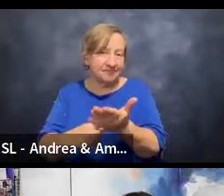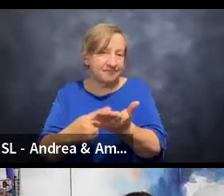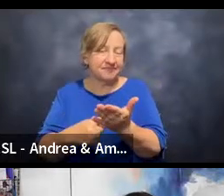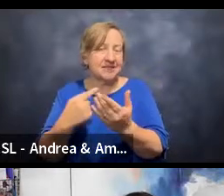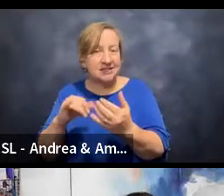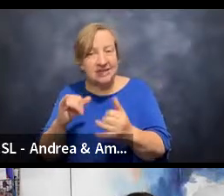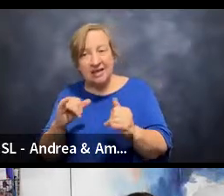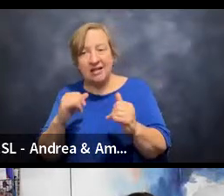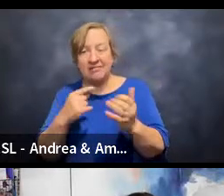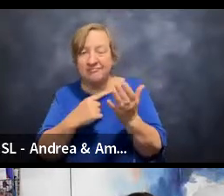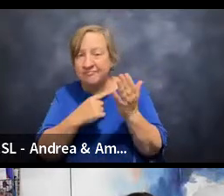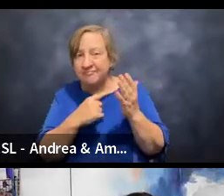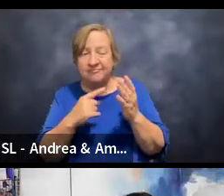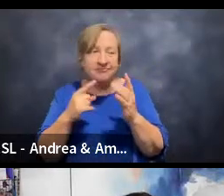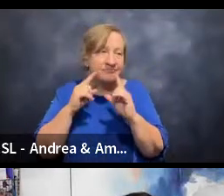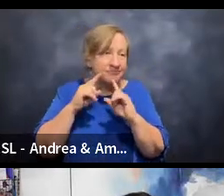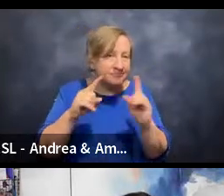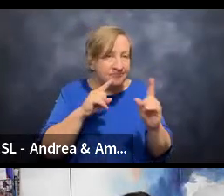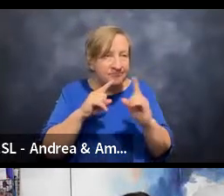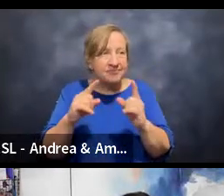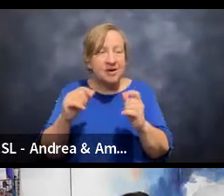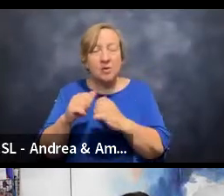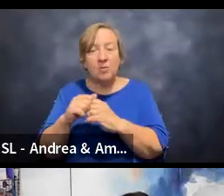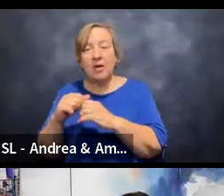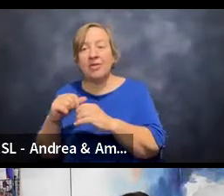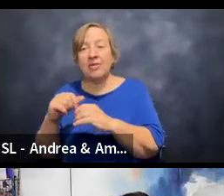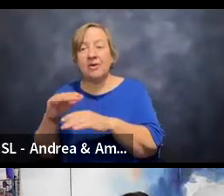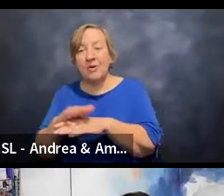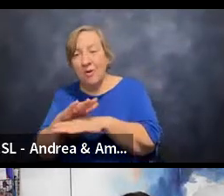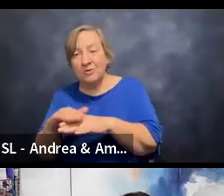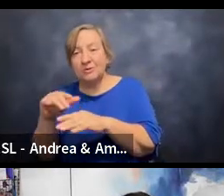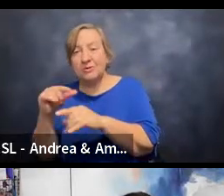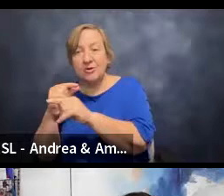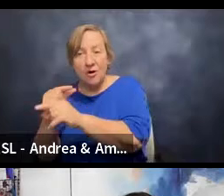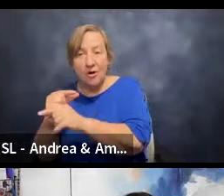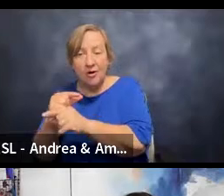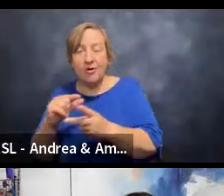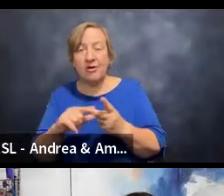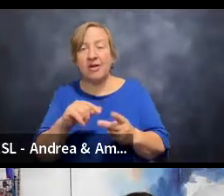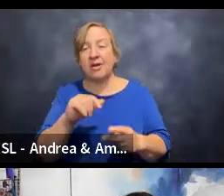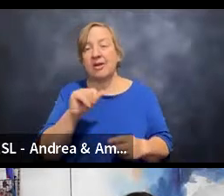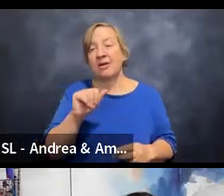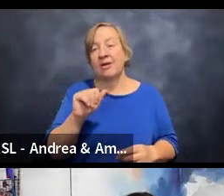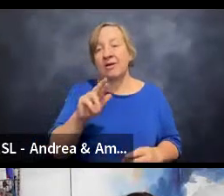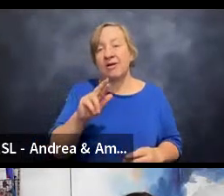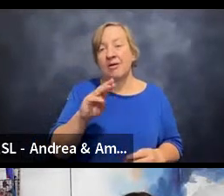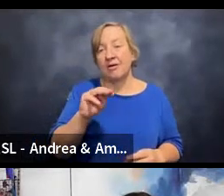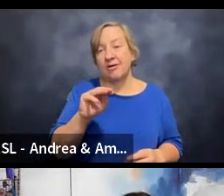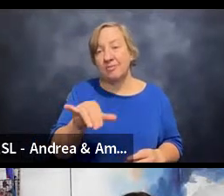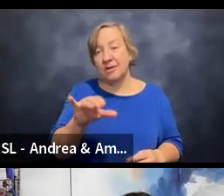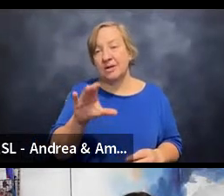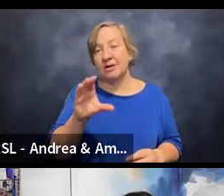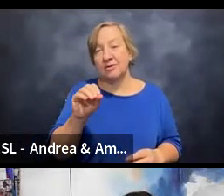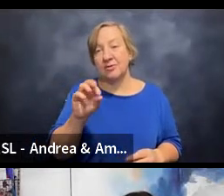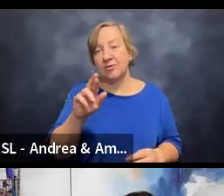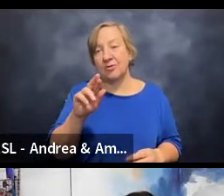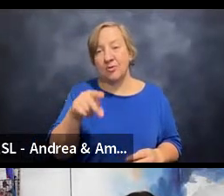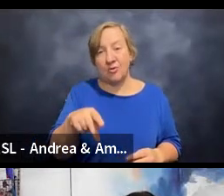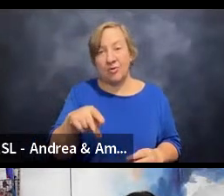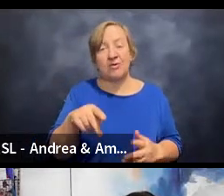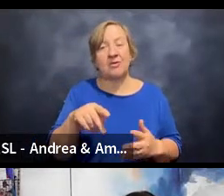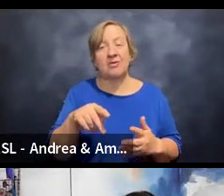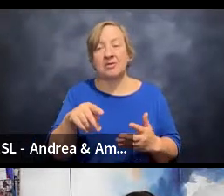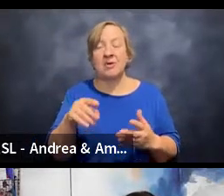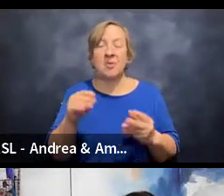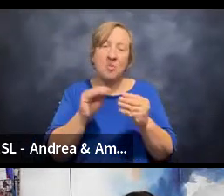had both with the Coast Guard and the Army Corps. So more to come